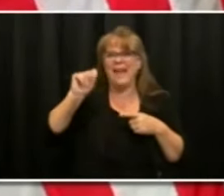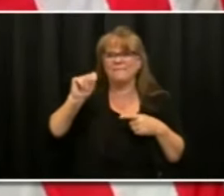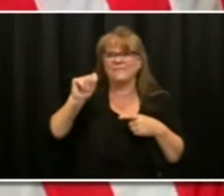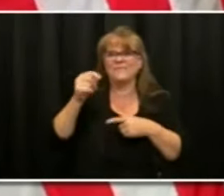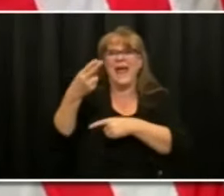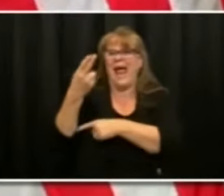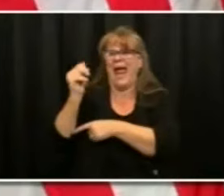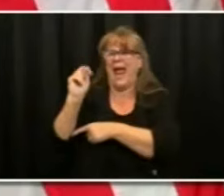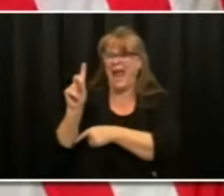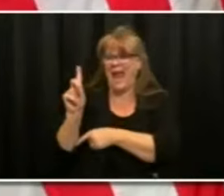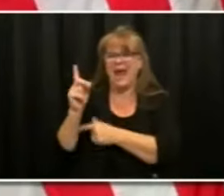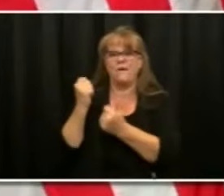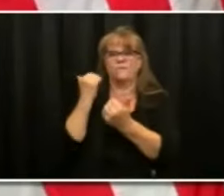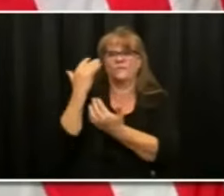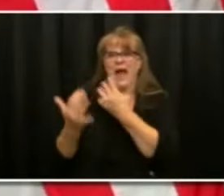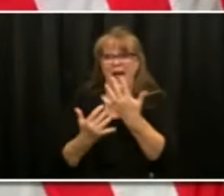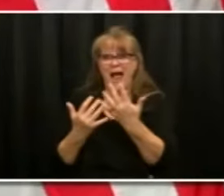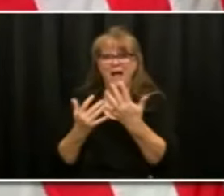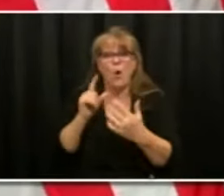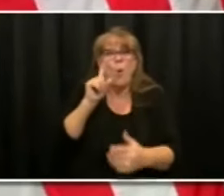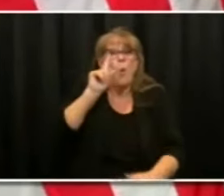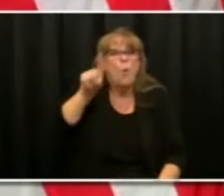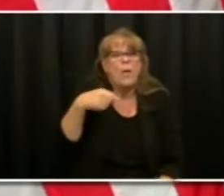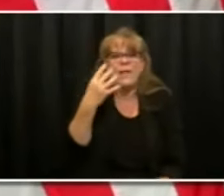4% contained. East Troublesome Fire,